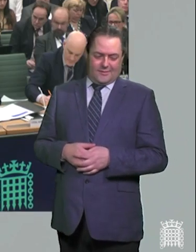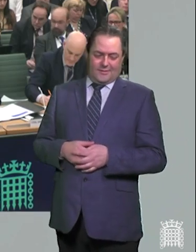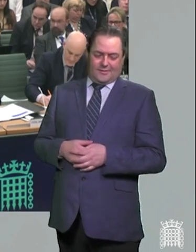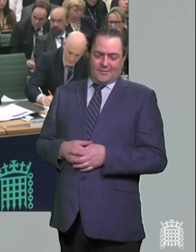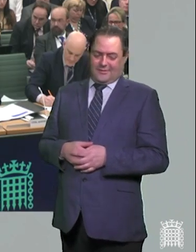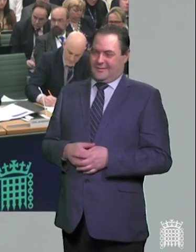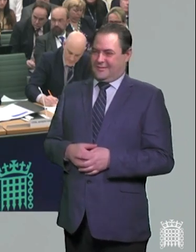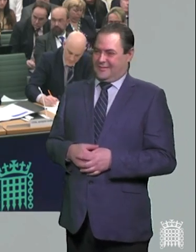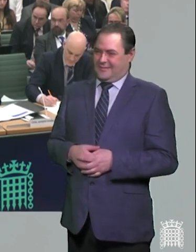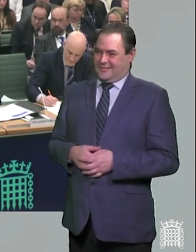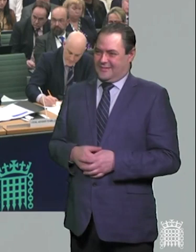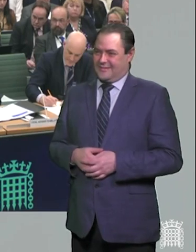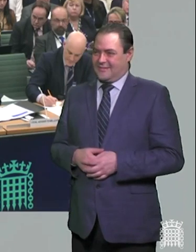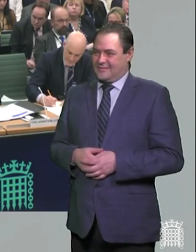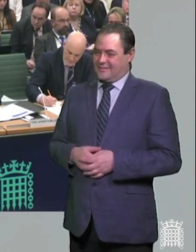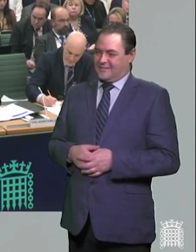Take the Bible